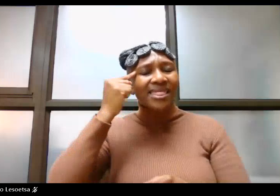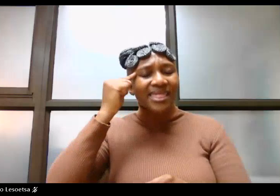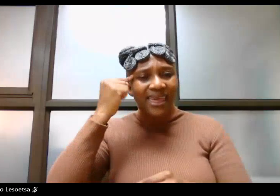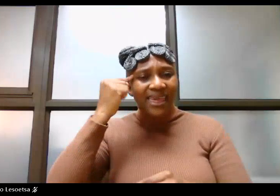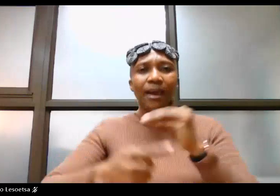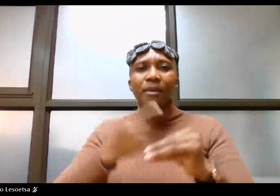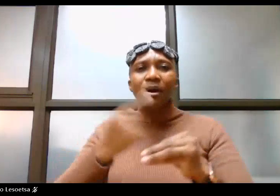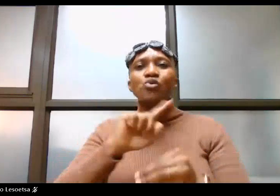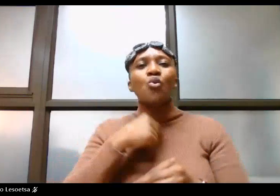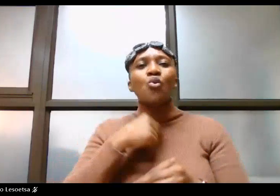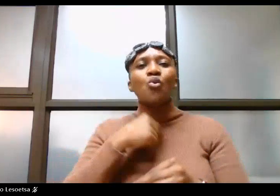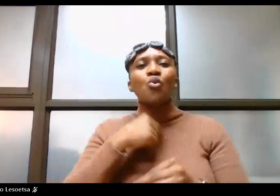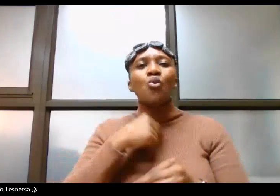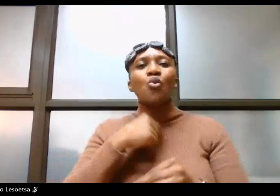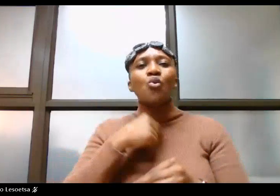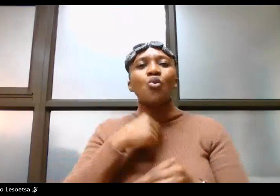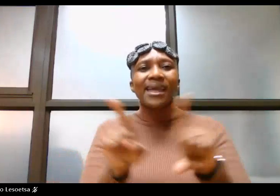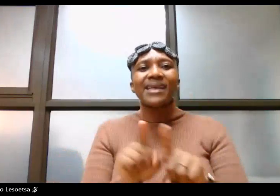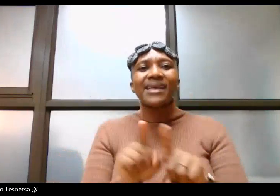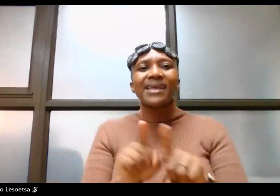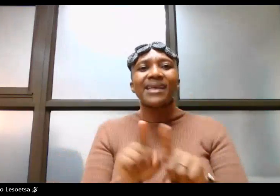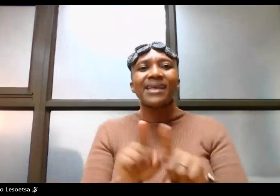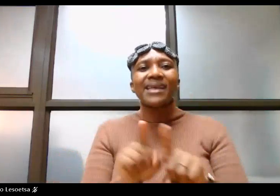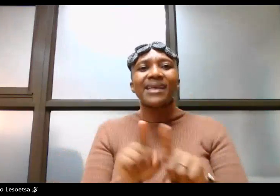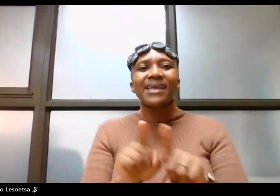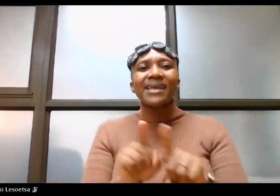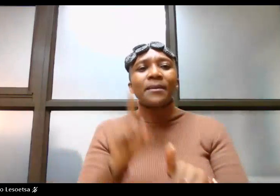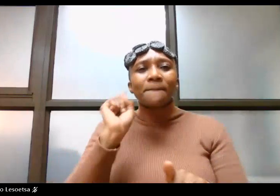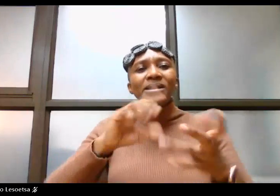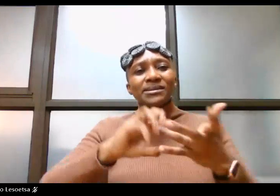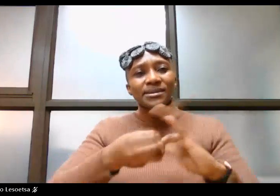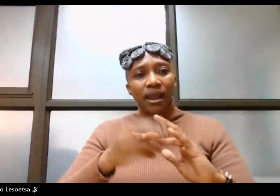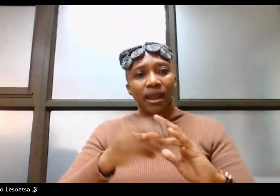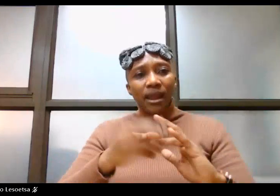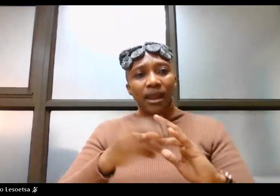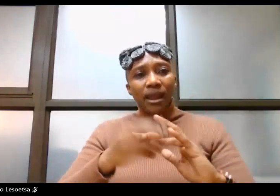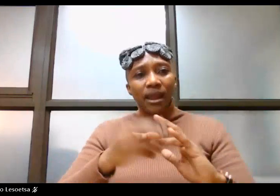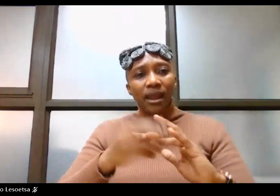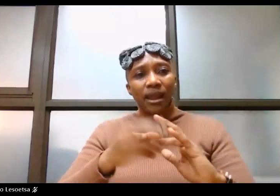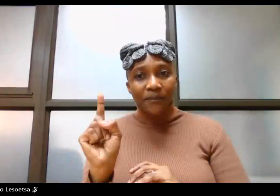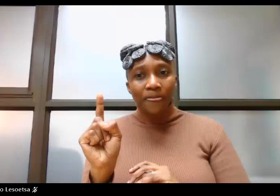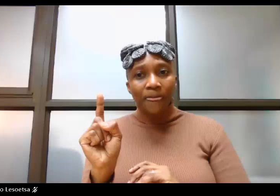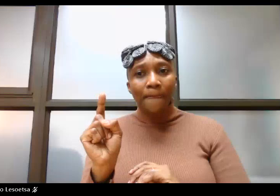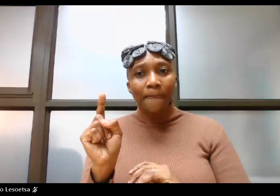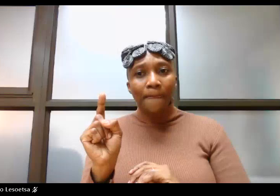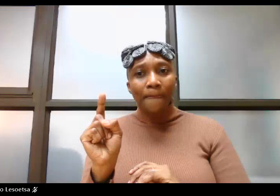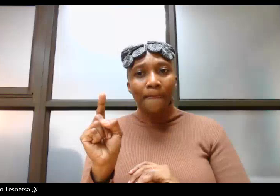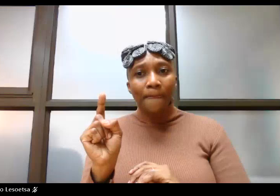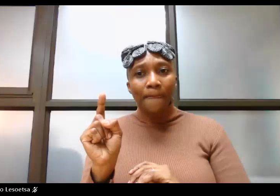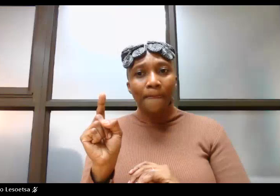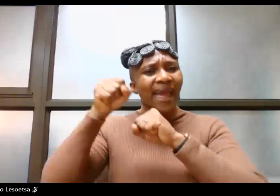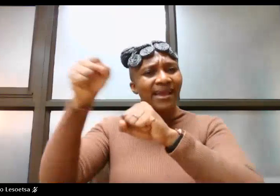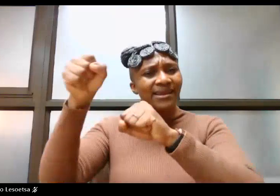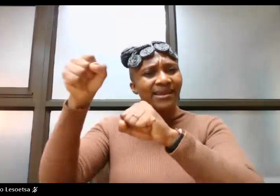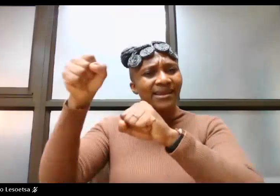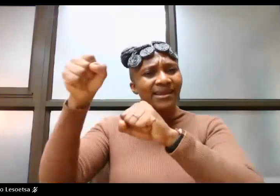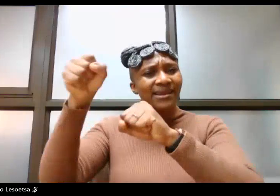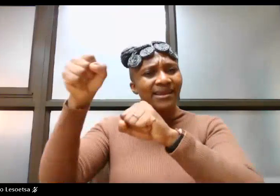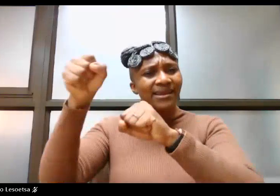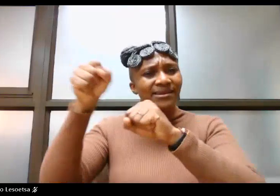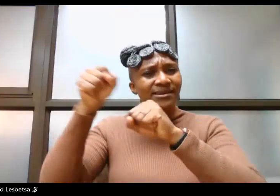as Africans and maybe try to protest and lift that information that it is not